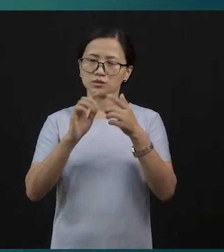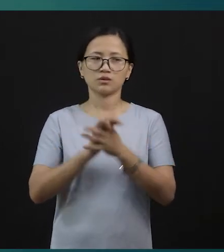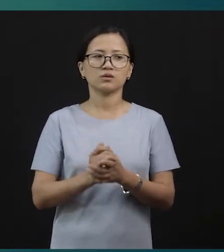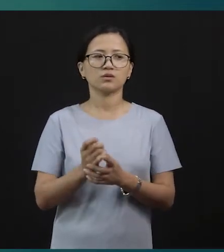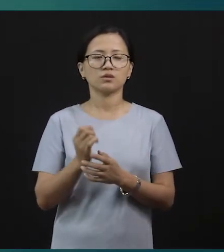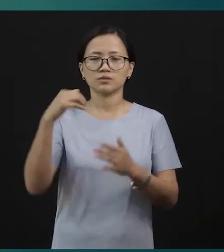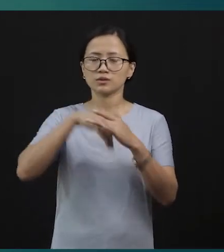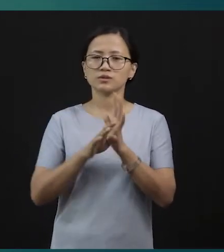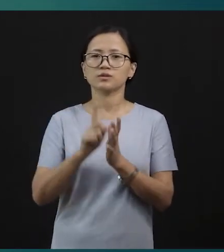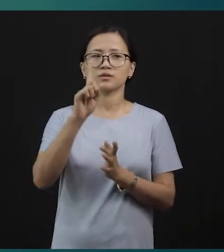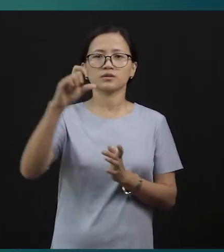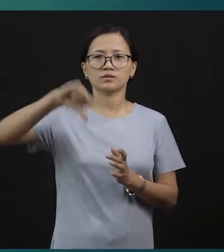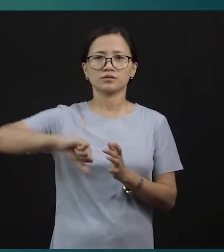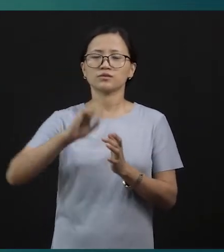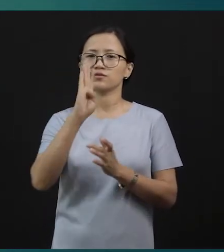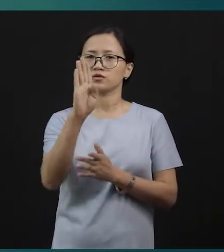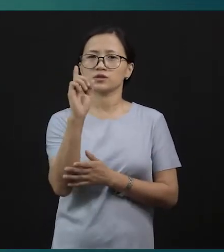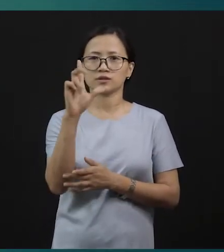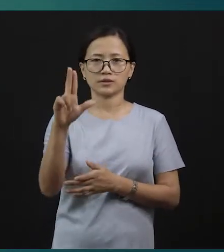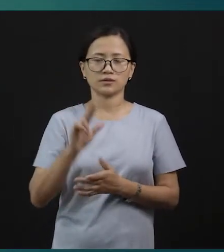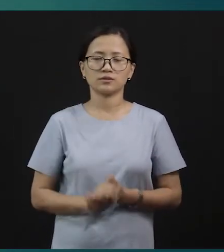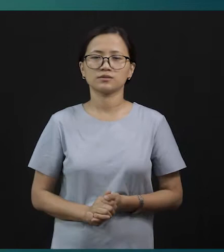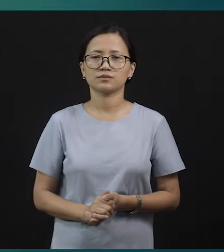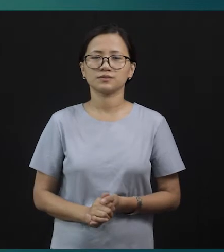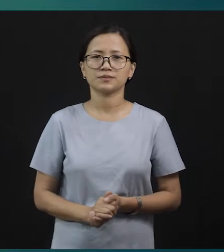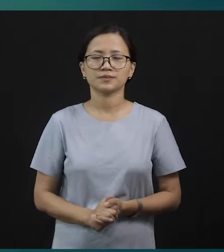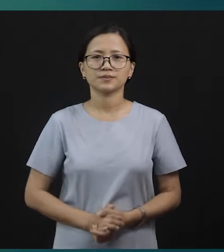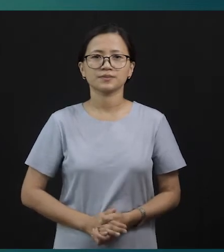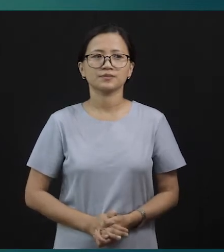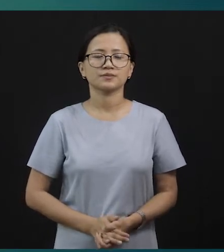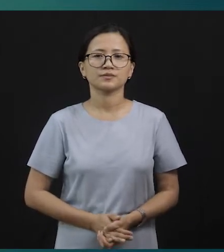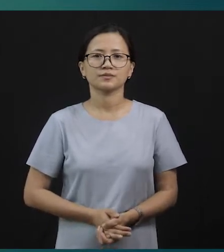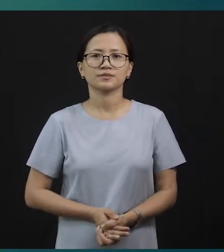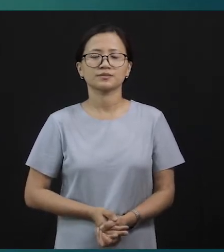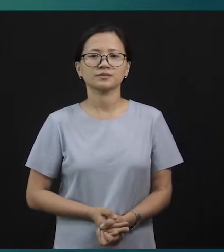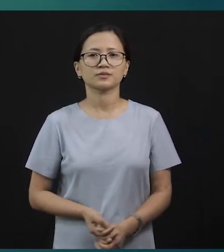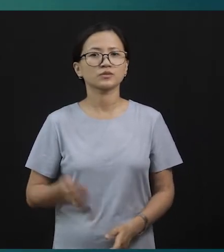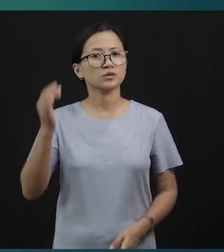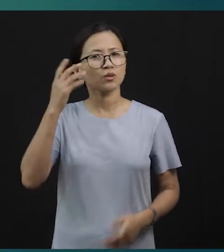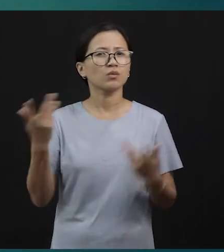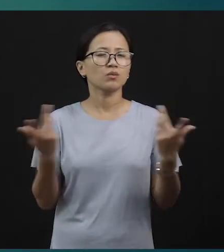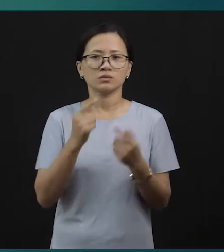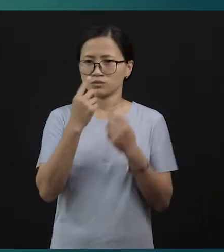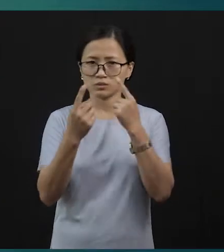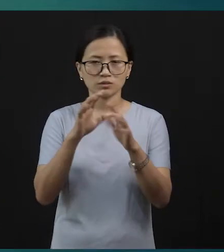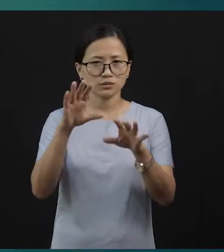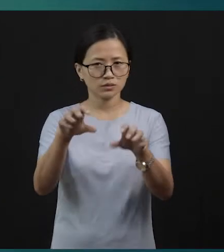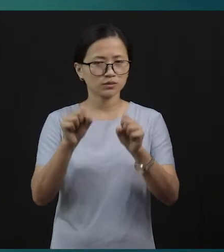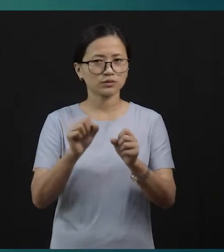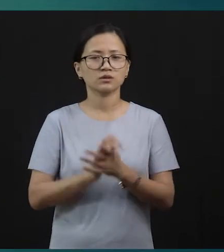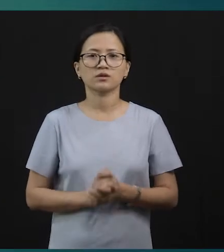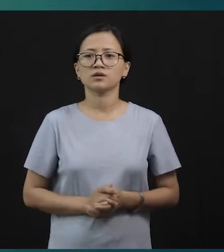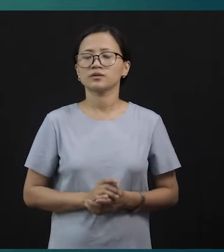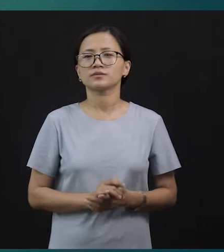of Good Hope in 1948. So, you know what is discovered? Finding a